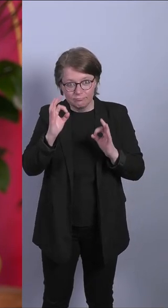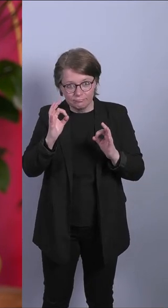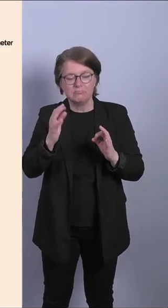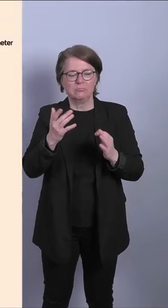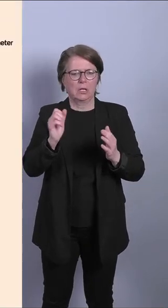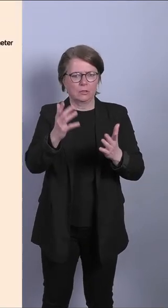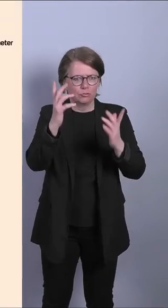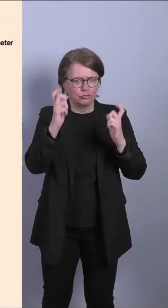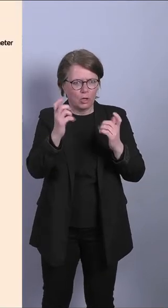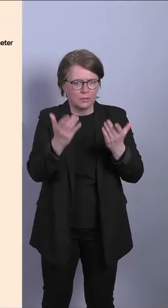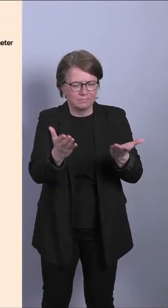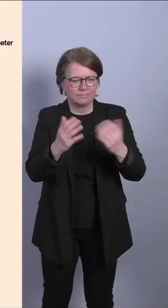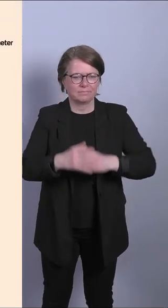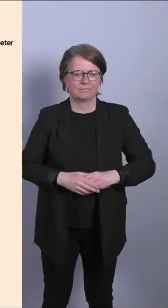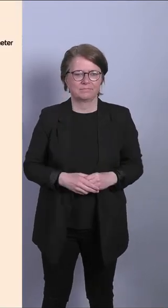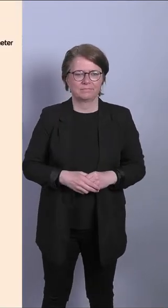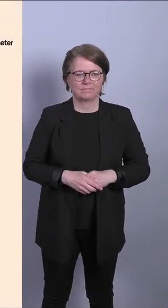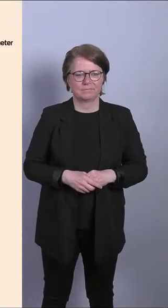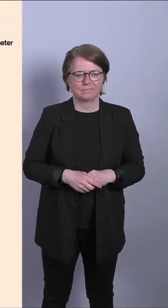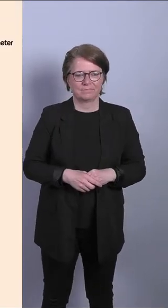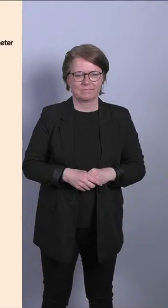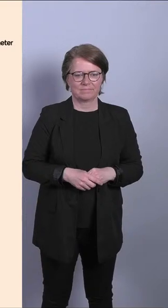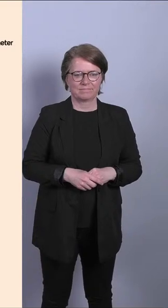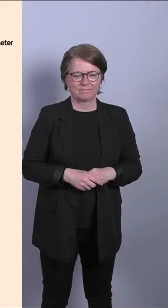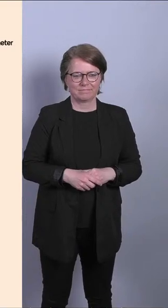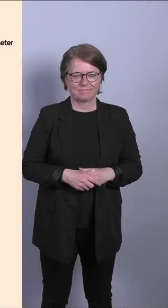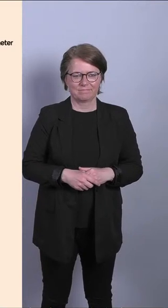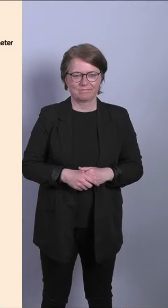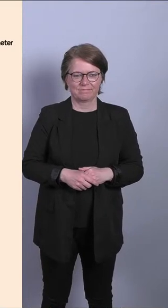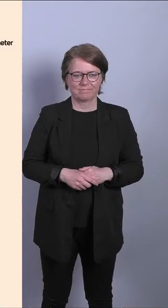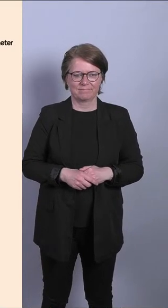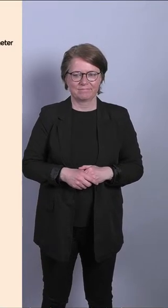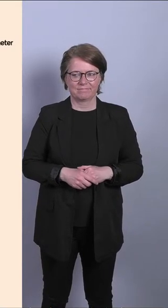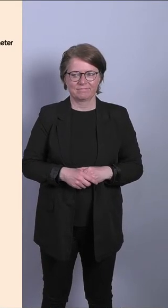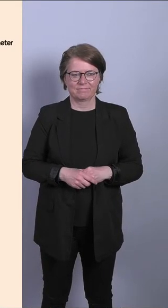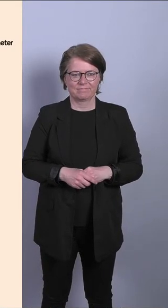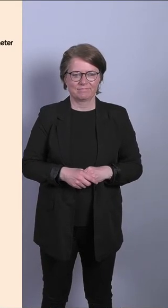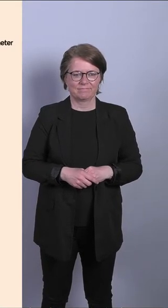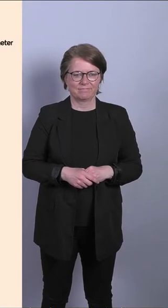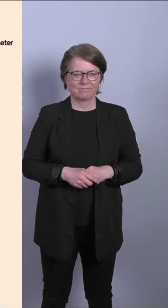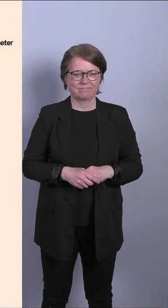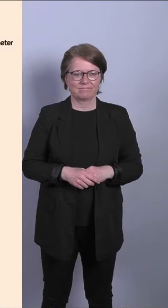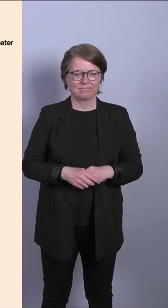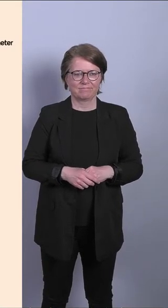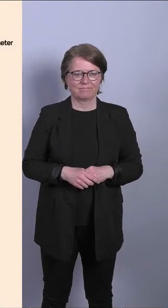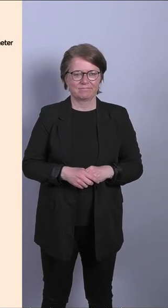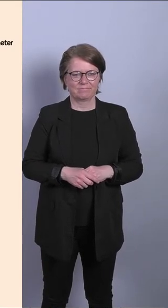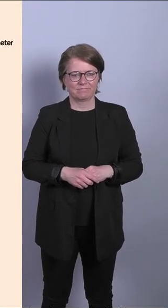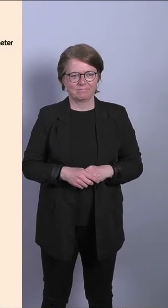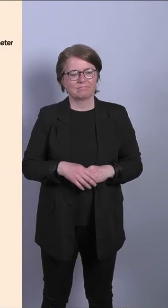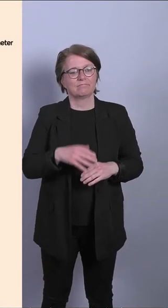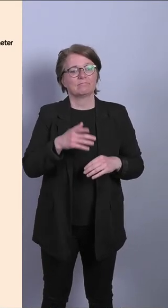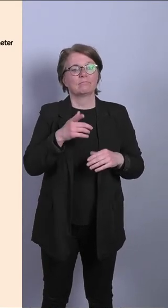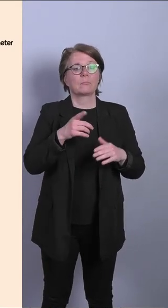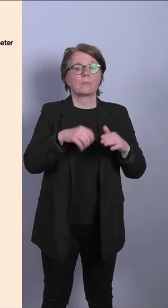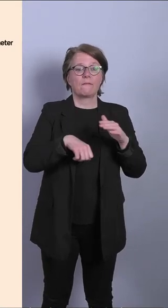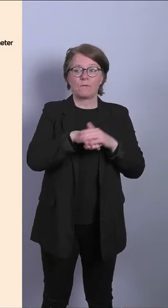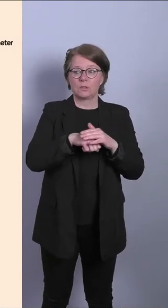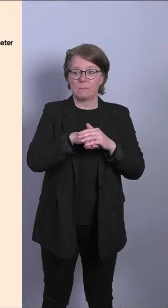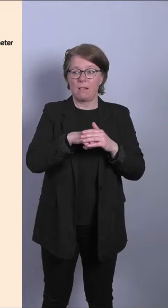the first question. How many footballs will be used during the matches? 218,